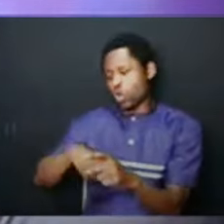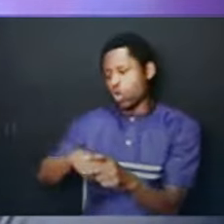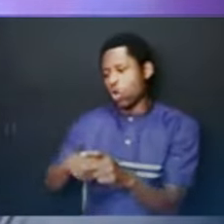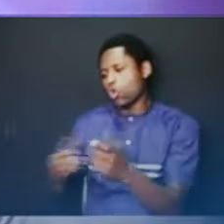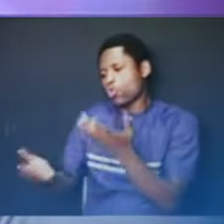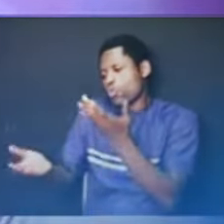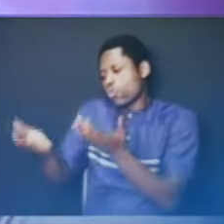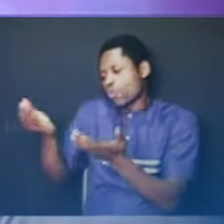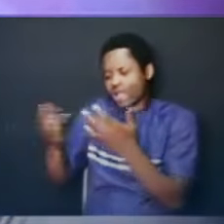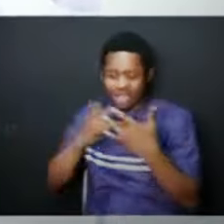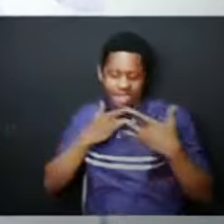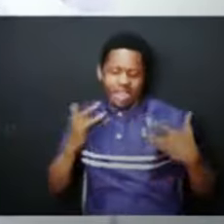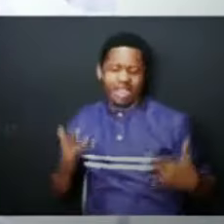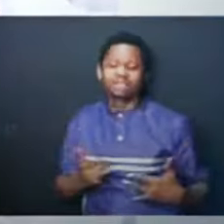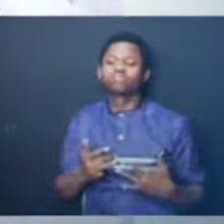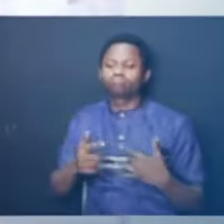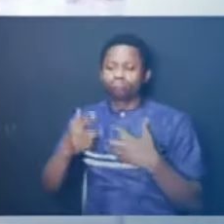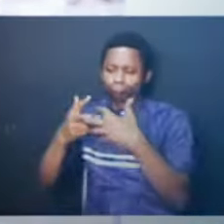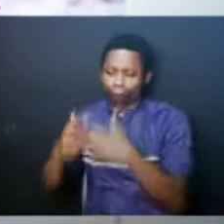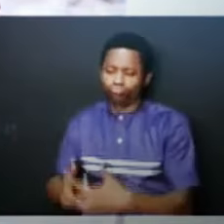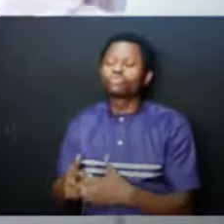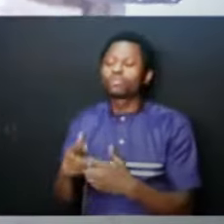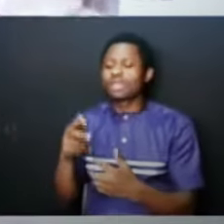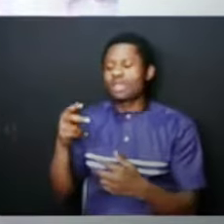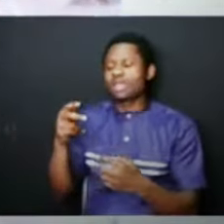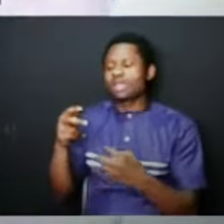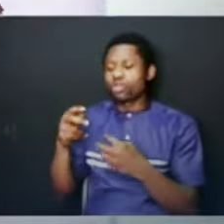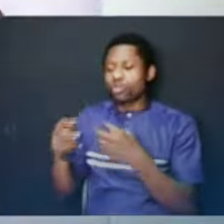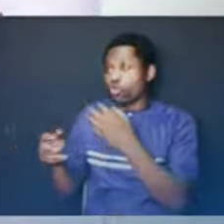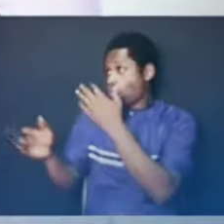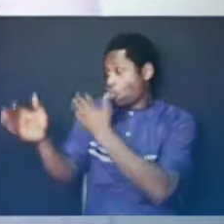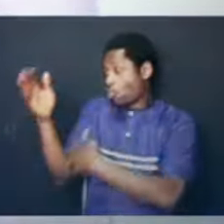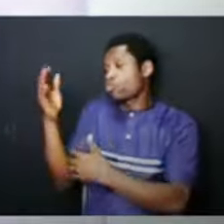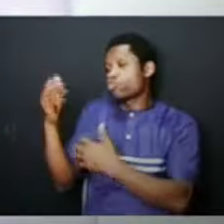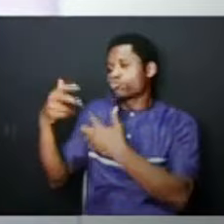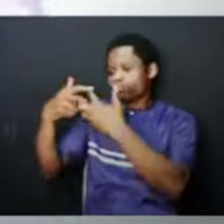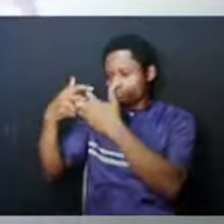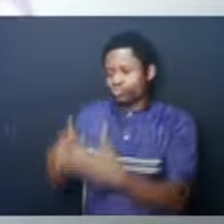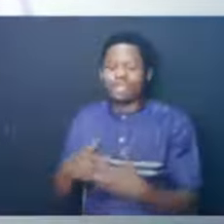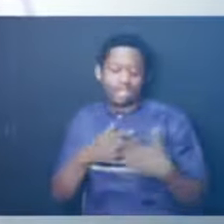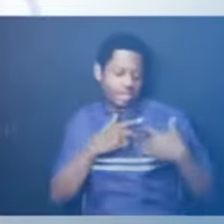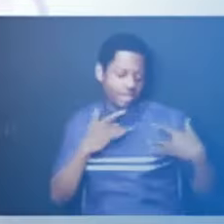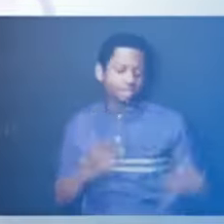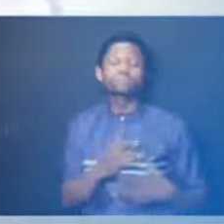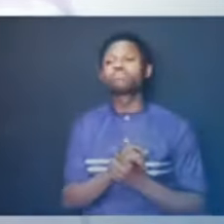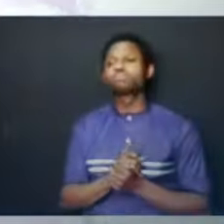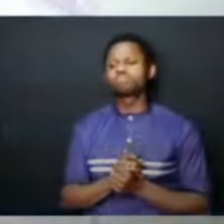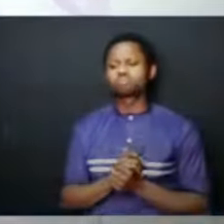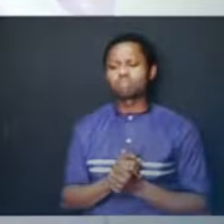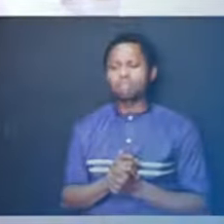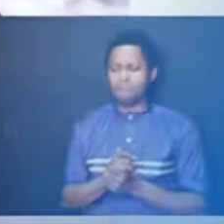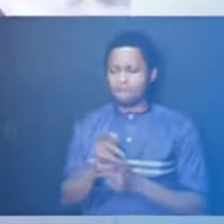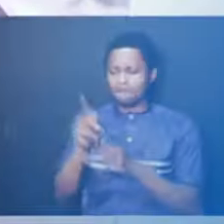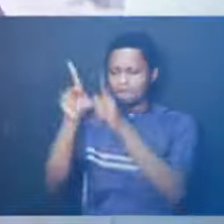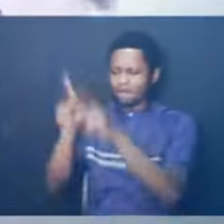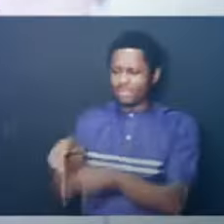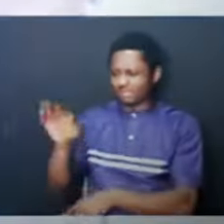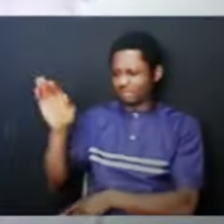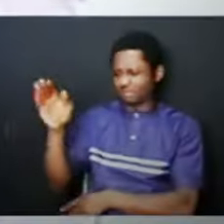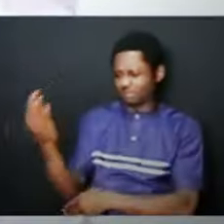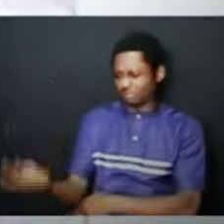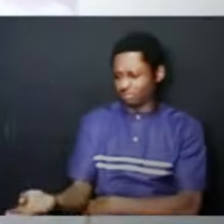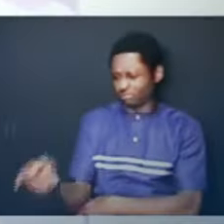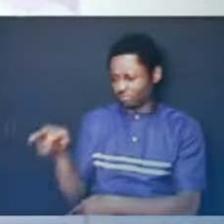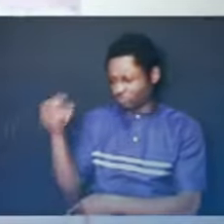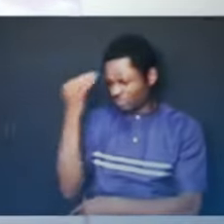Onipa akwan biara etinene ni so nanso akoma karifuo ani awurade. A person may think their own ways are right.